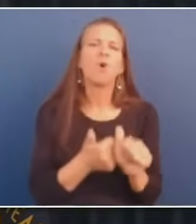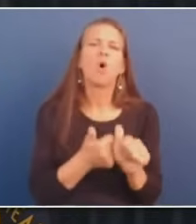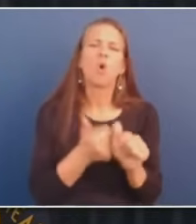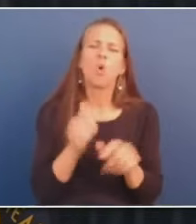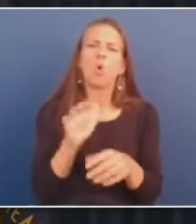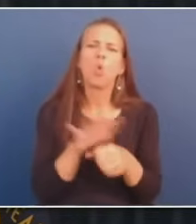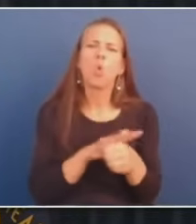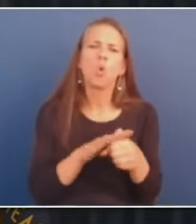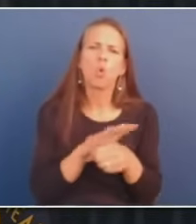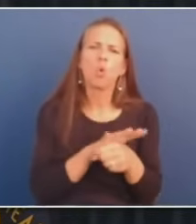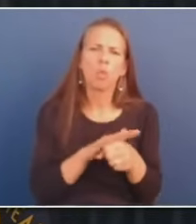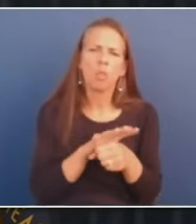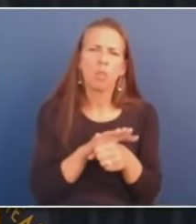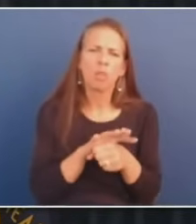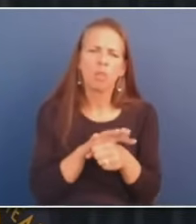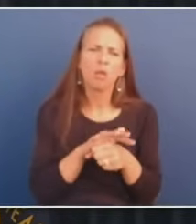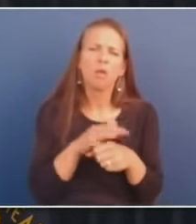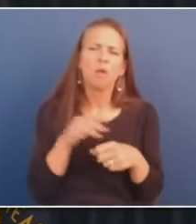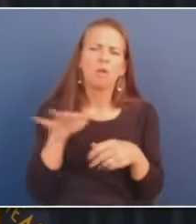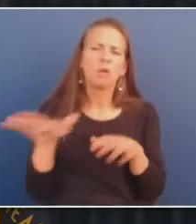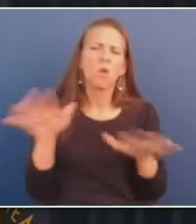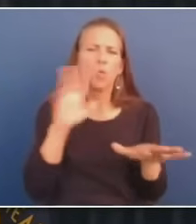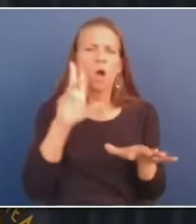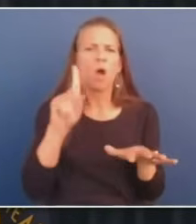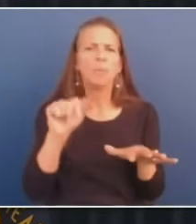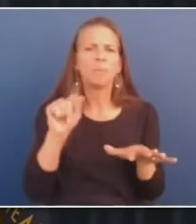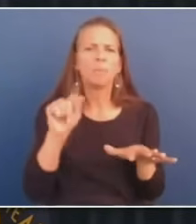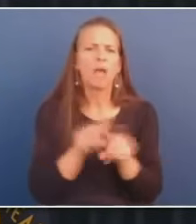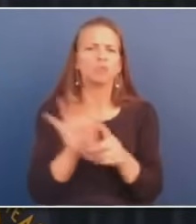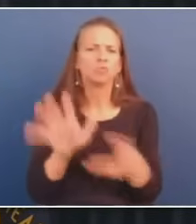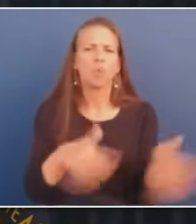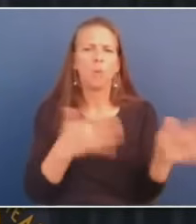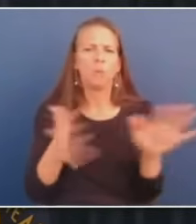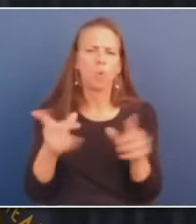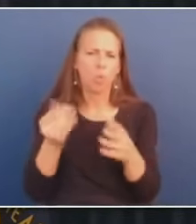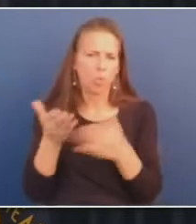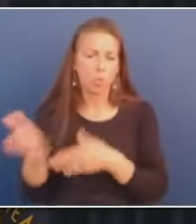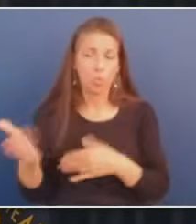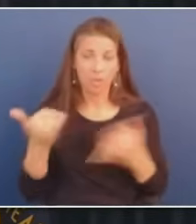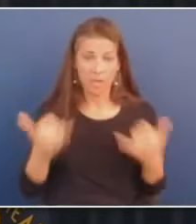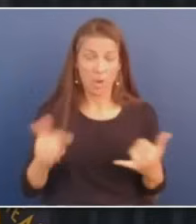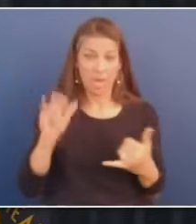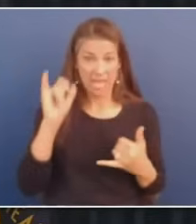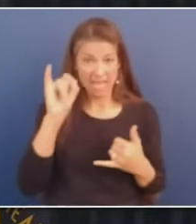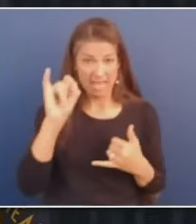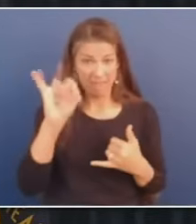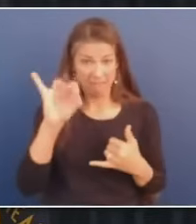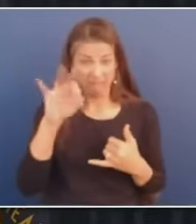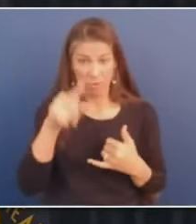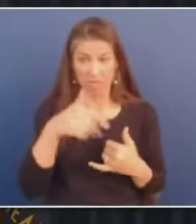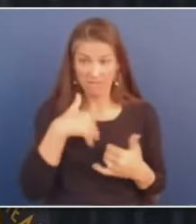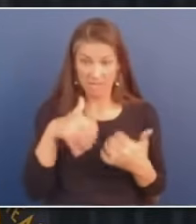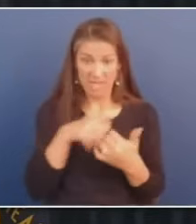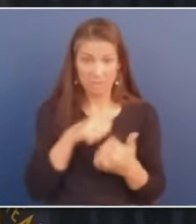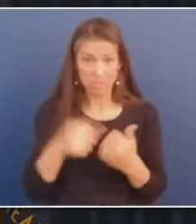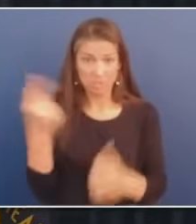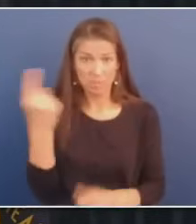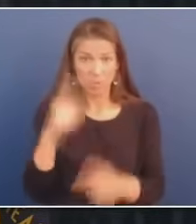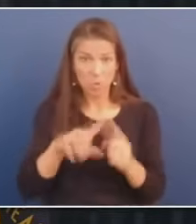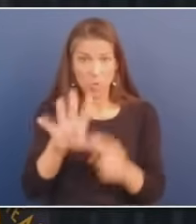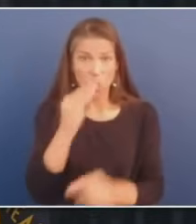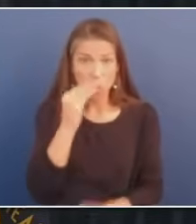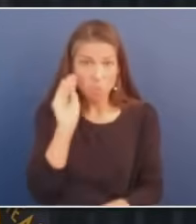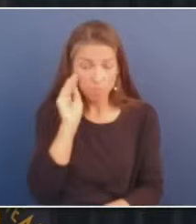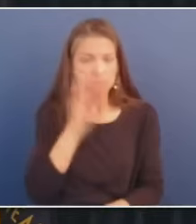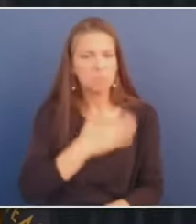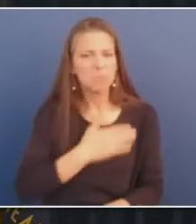will be updated as the storm is passing through. During this time, if you were to experience a damage to your home or property, please